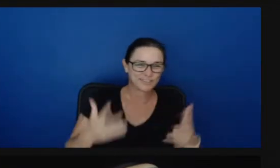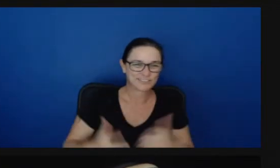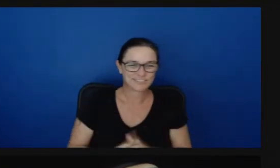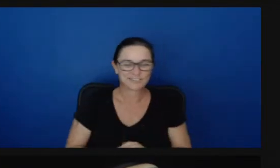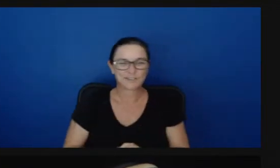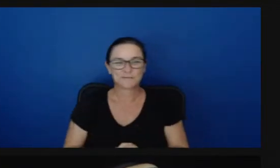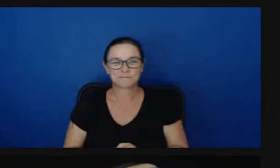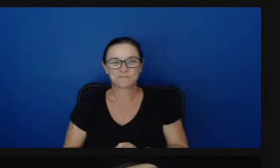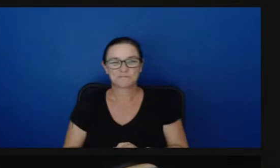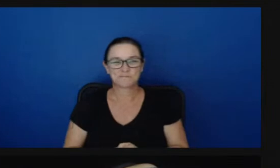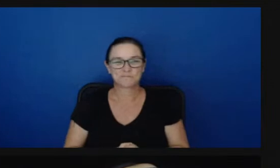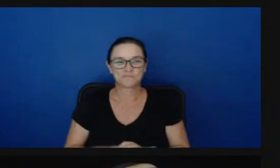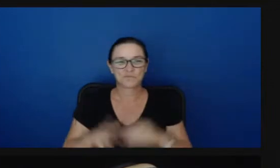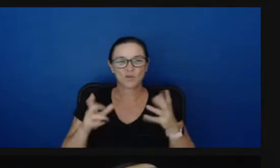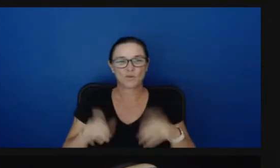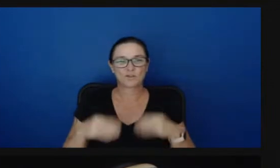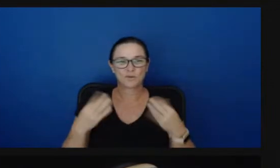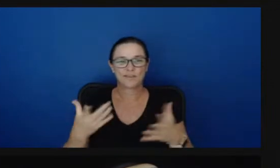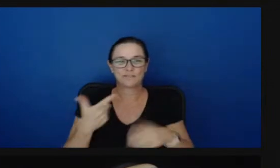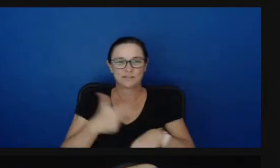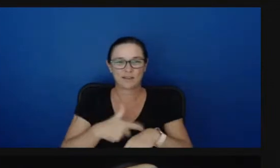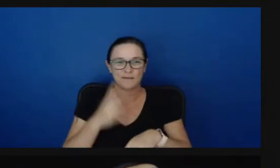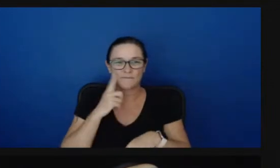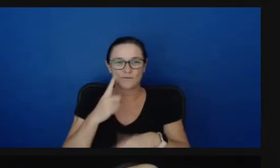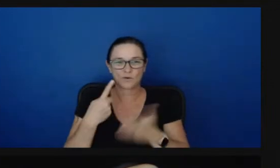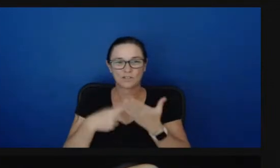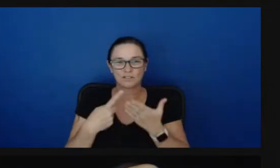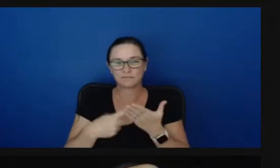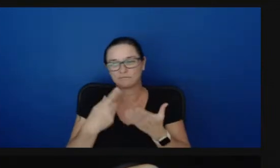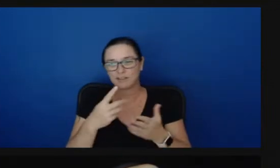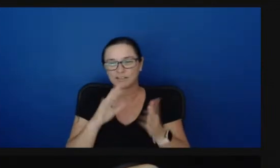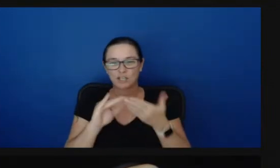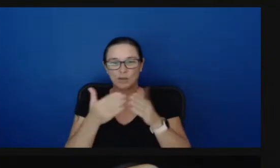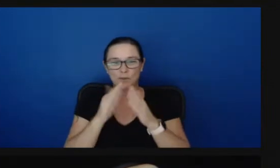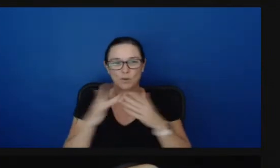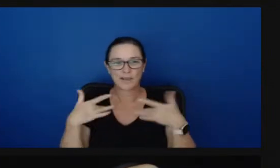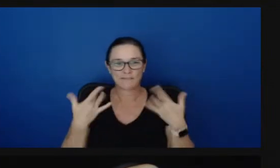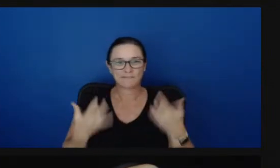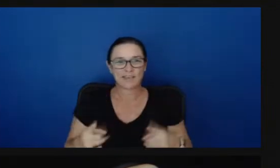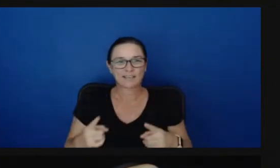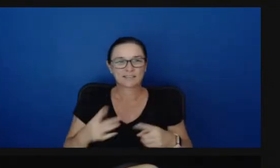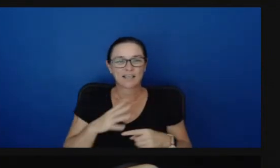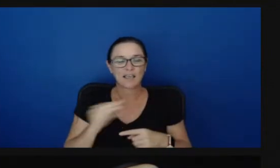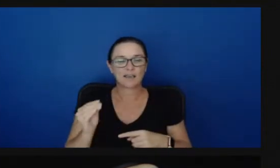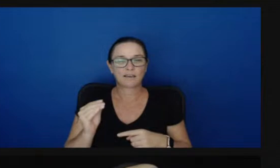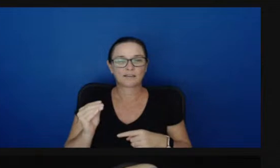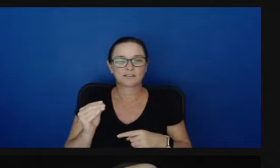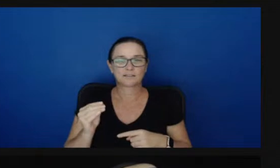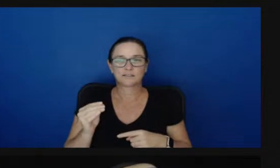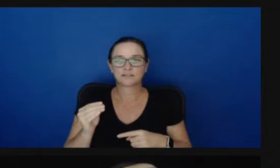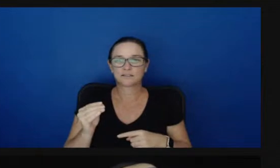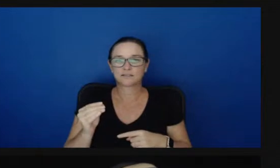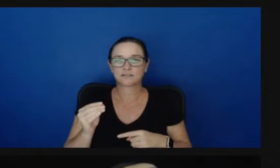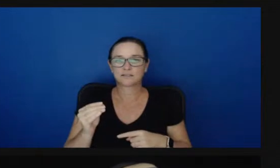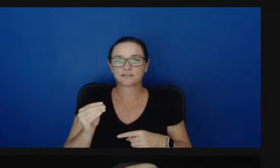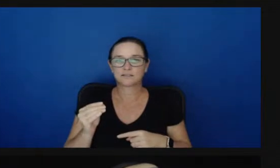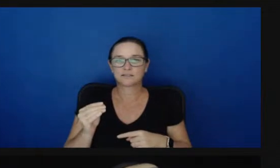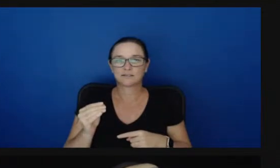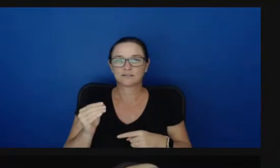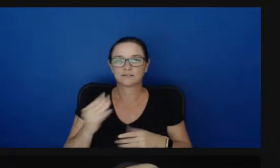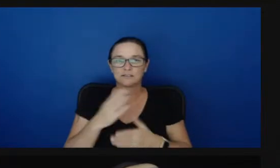and give us some time to talk about our community events and talk about some